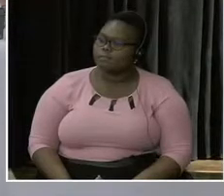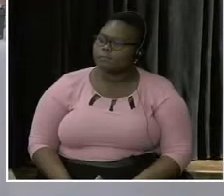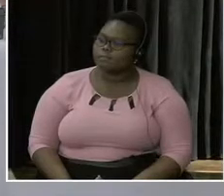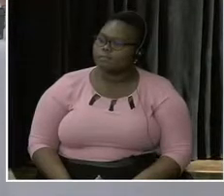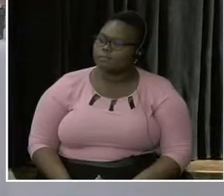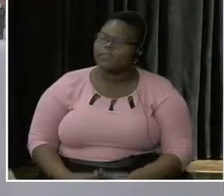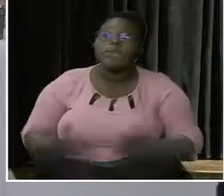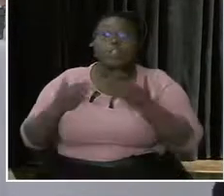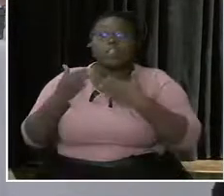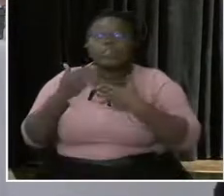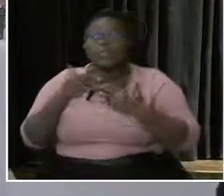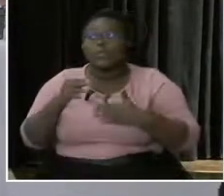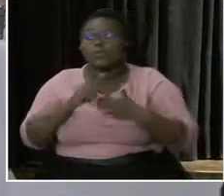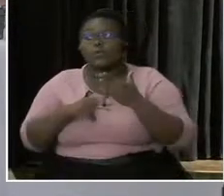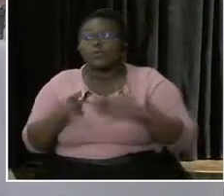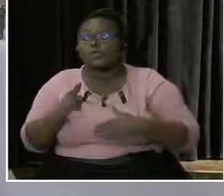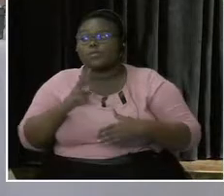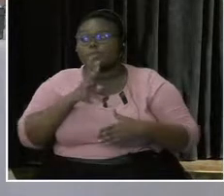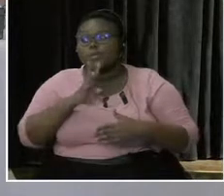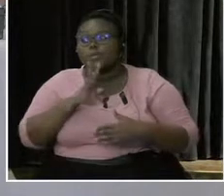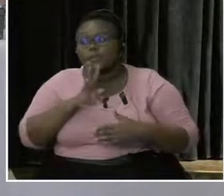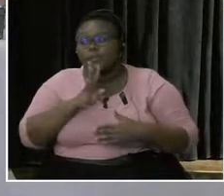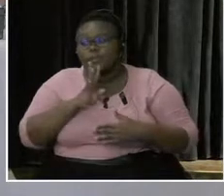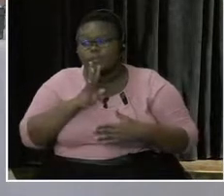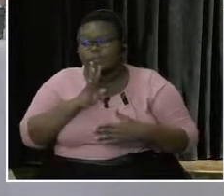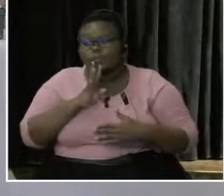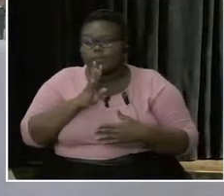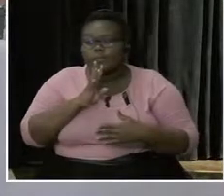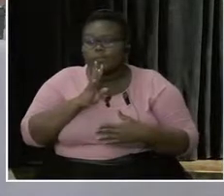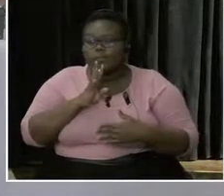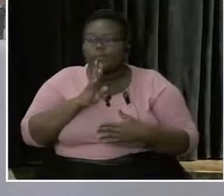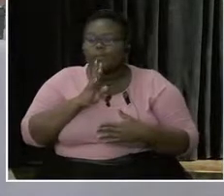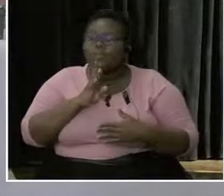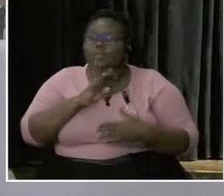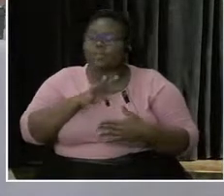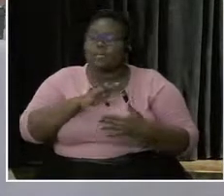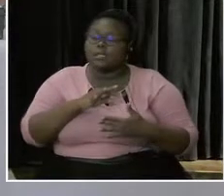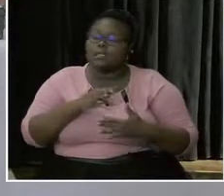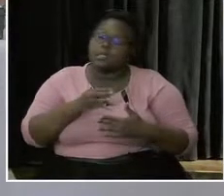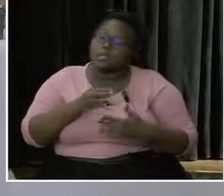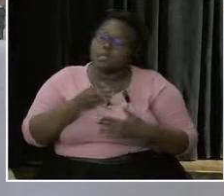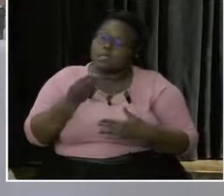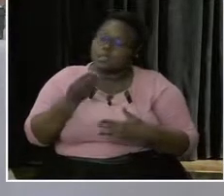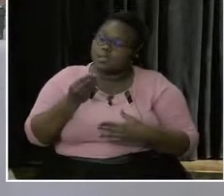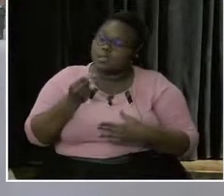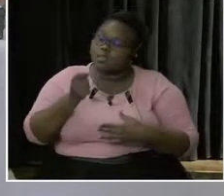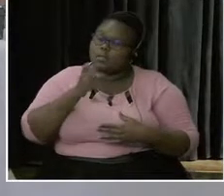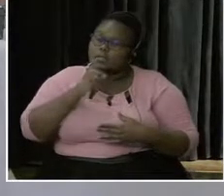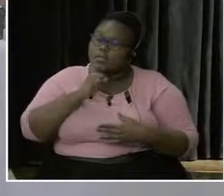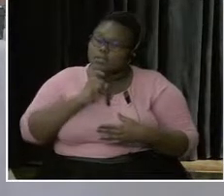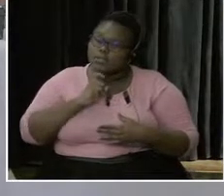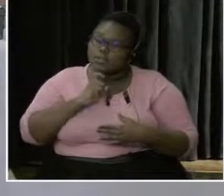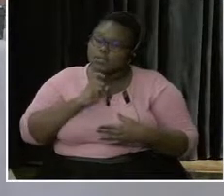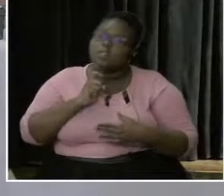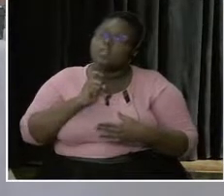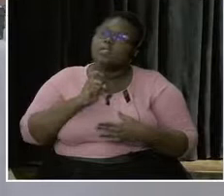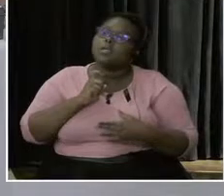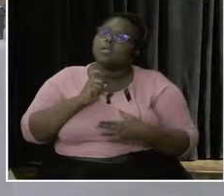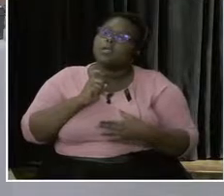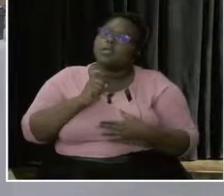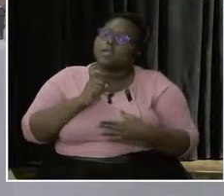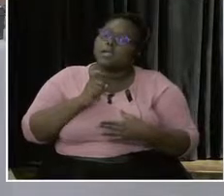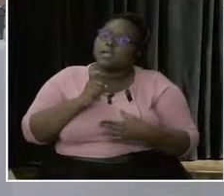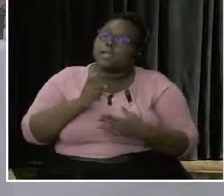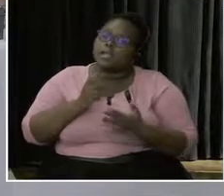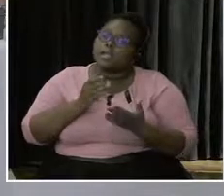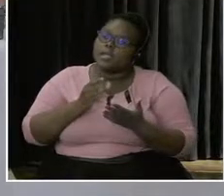Thank you, Honorable Speaker. The income and expenditure for the period ending June is 97%